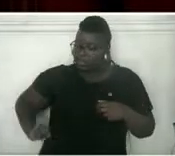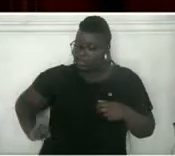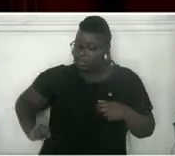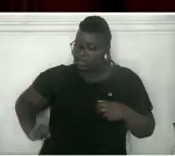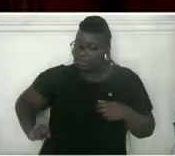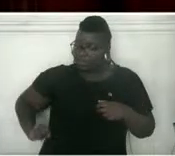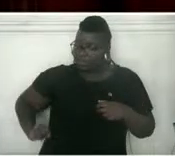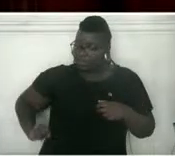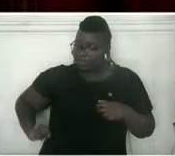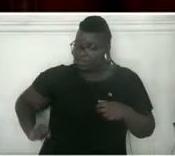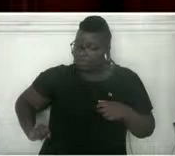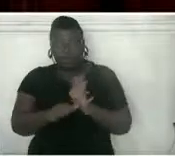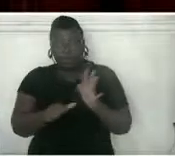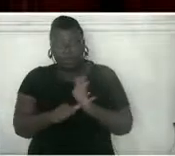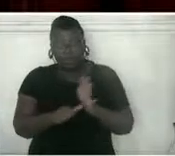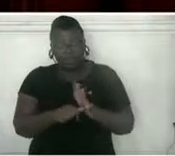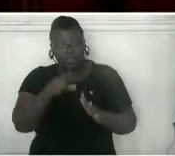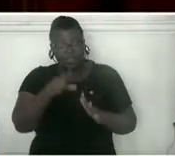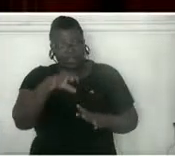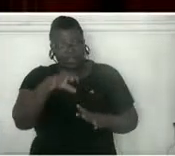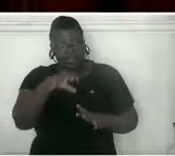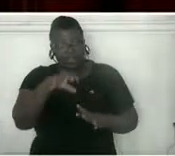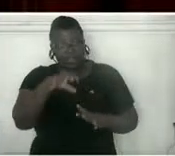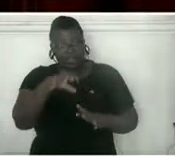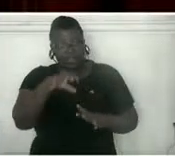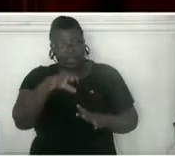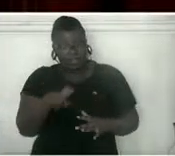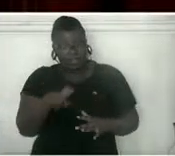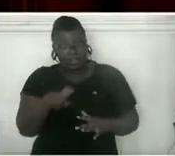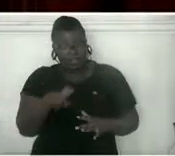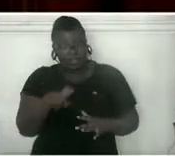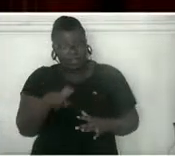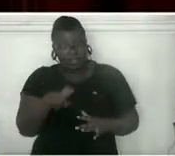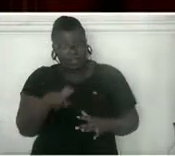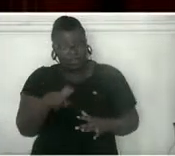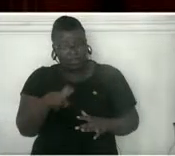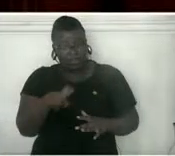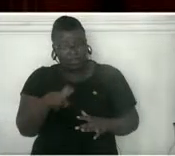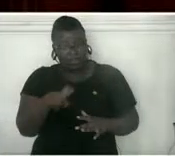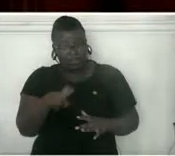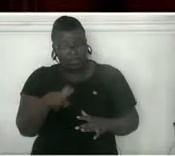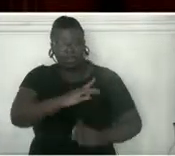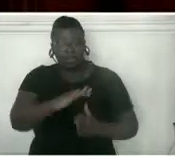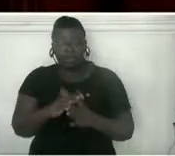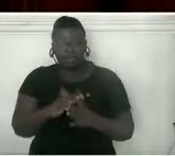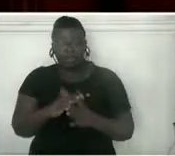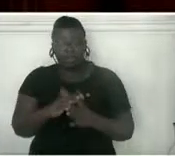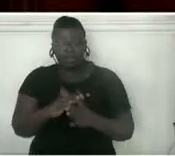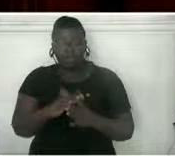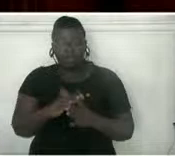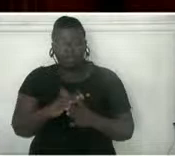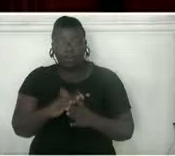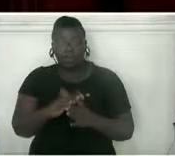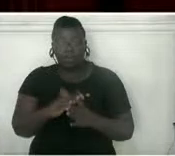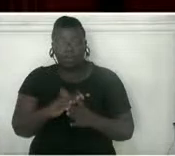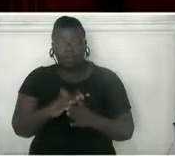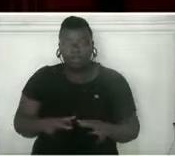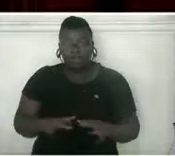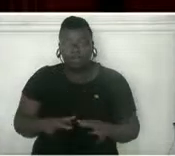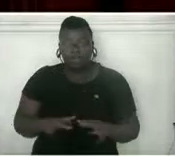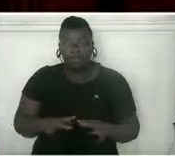kakhulu ukuthi le SEZ siyenze ngokusheshsha, especially ngoba siyazi ukuthi